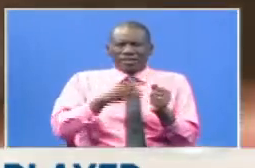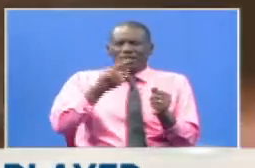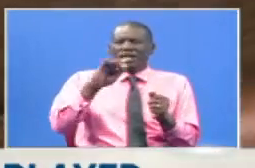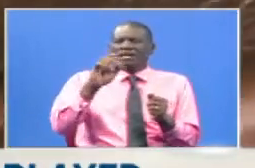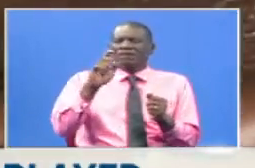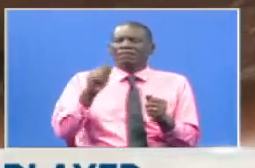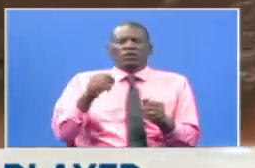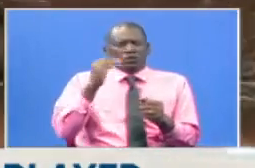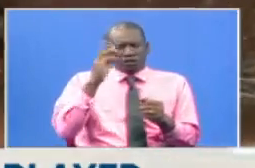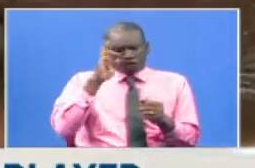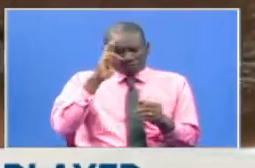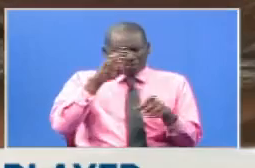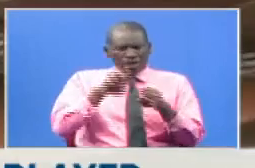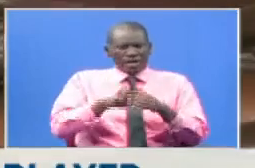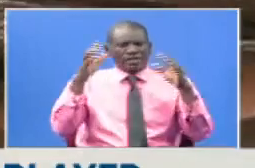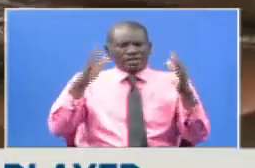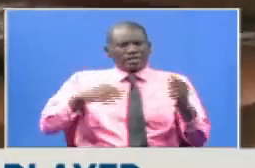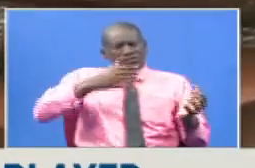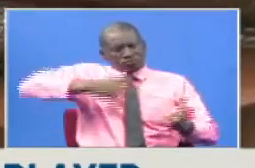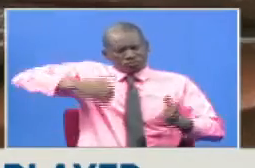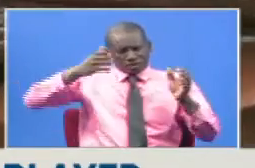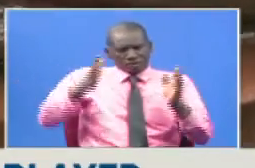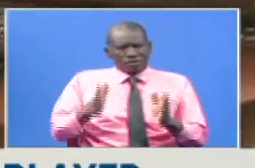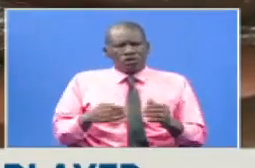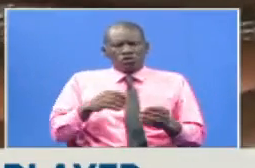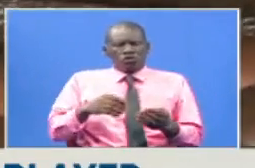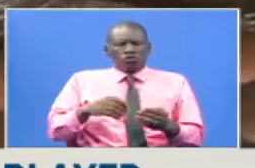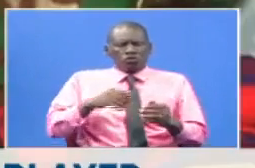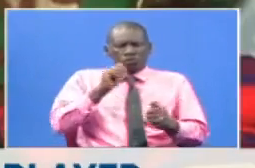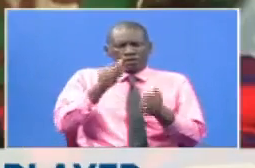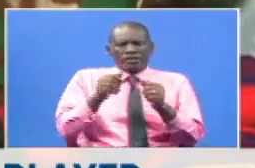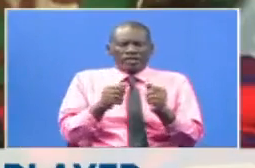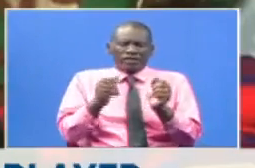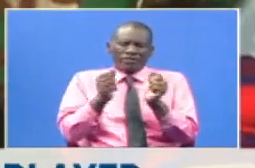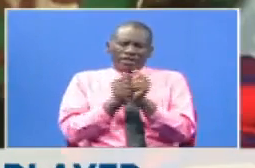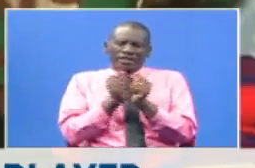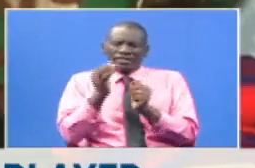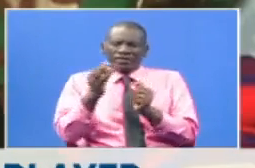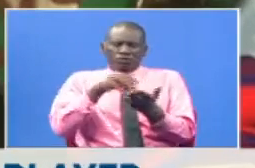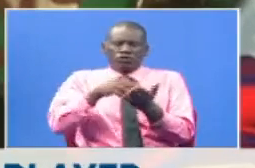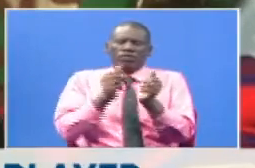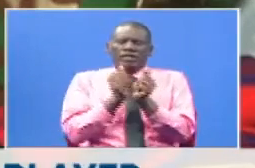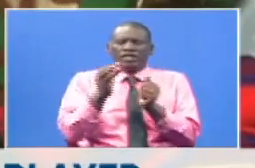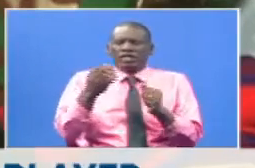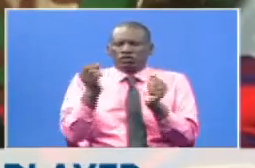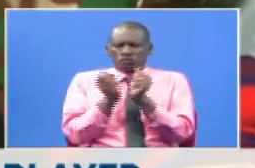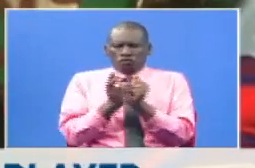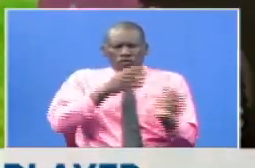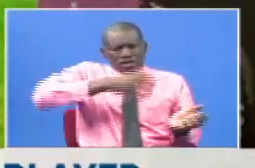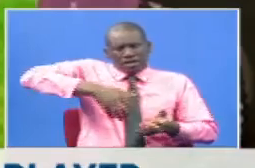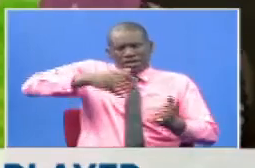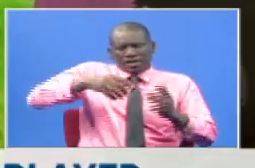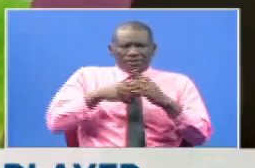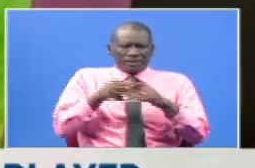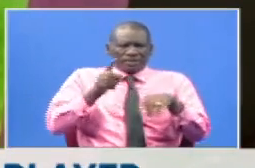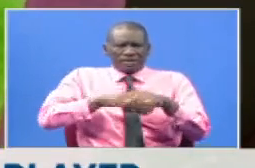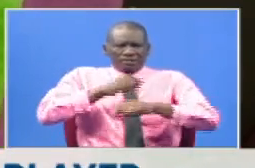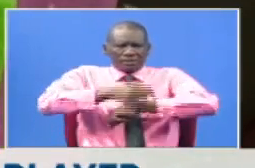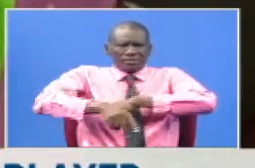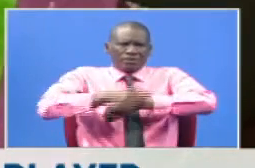rugby player who played position center 13 and 12. Rugby alianza akiwa